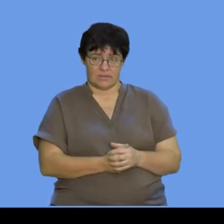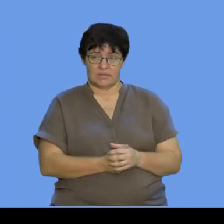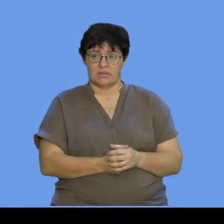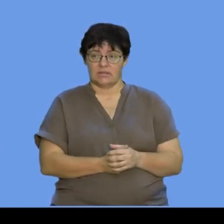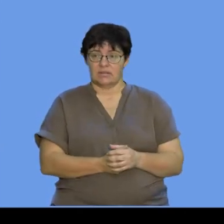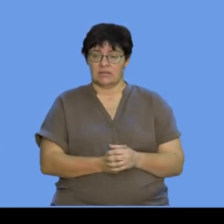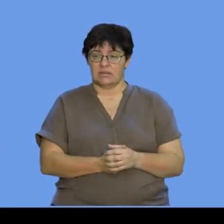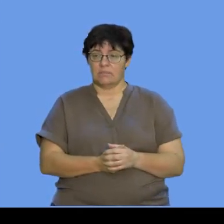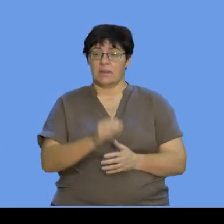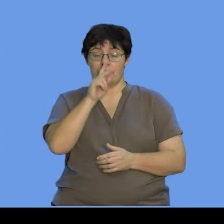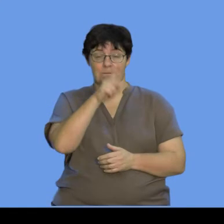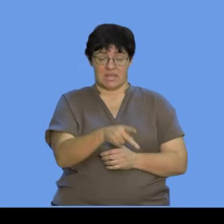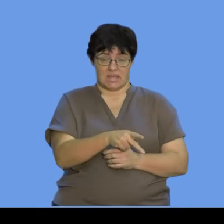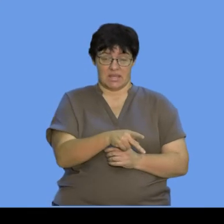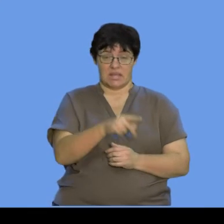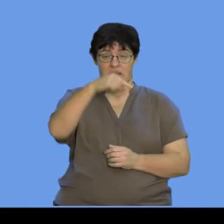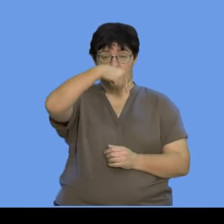So it means that my